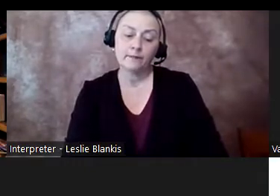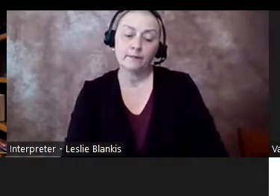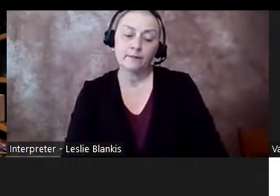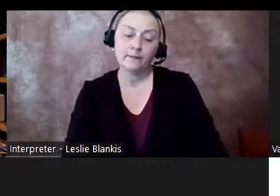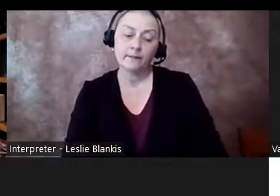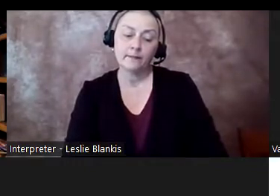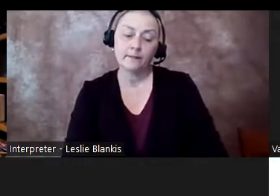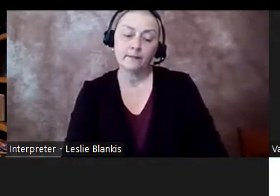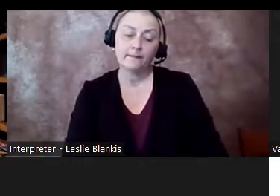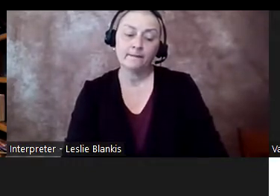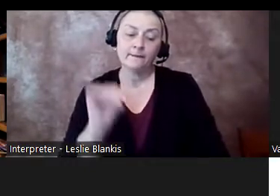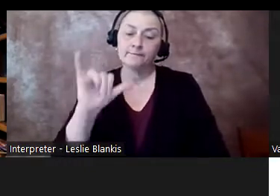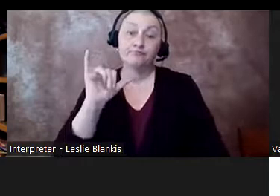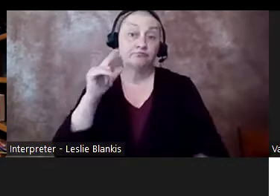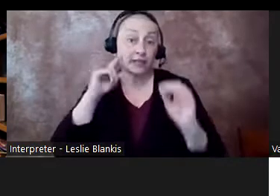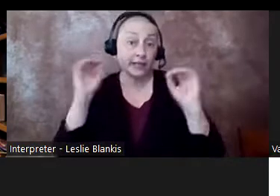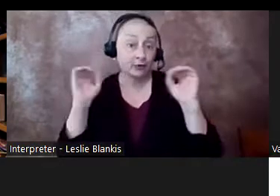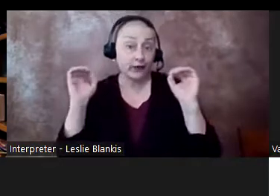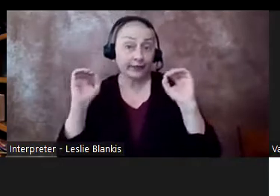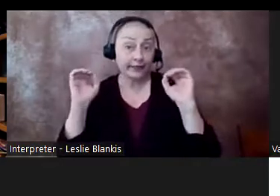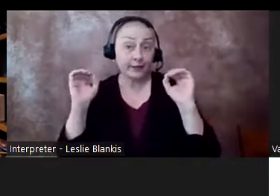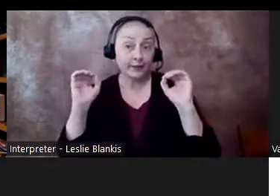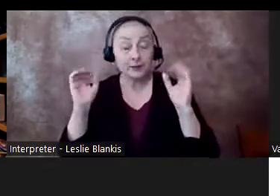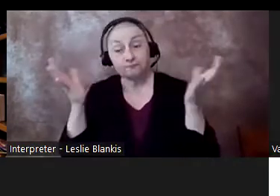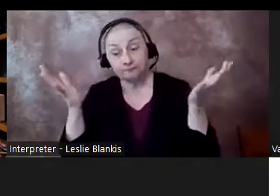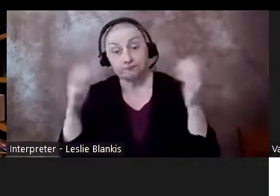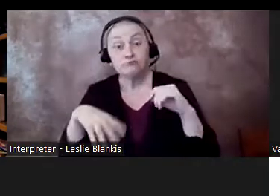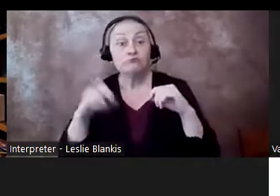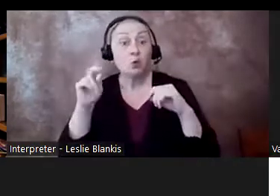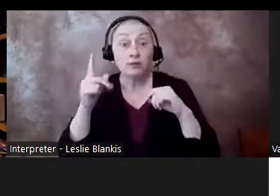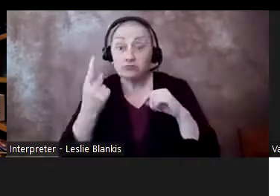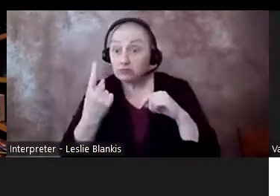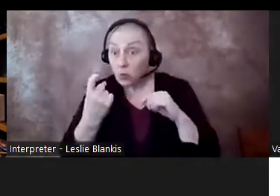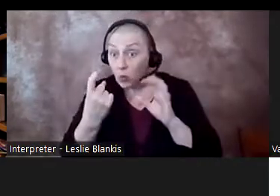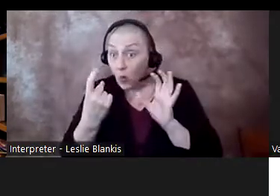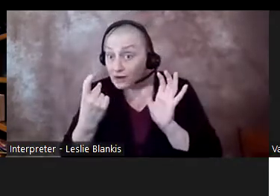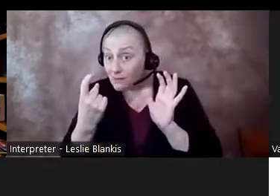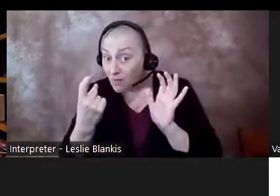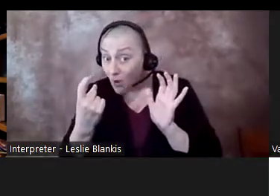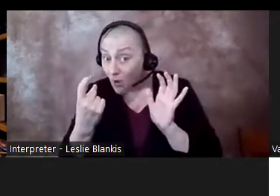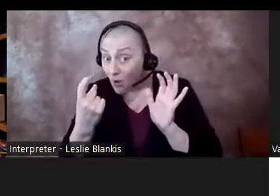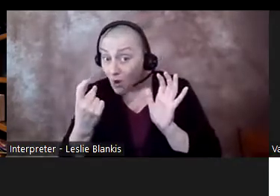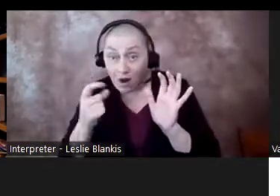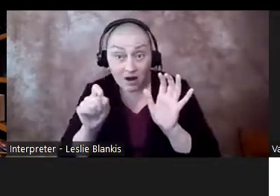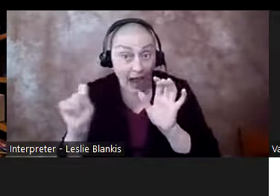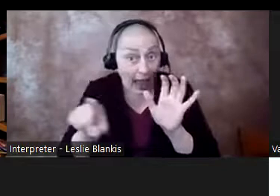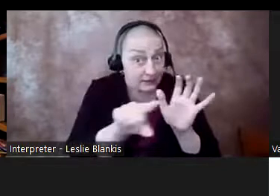All right, I am not hearing anything. So one final call out, any